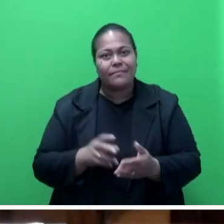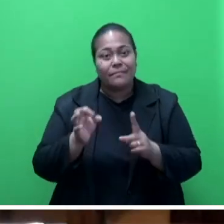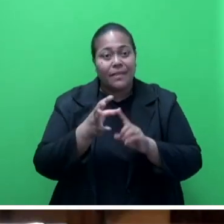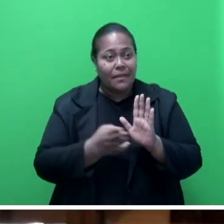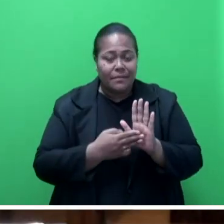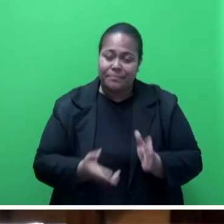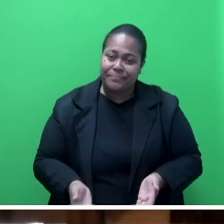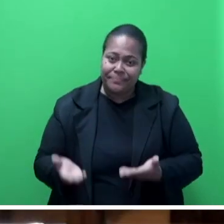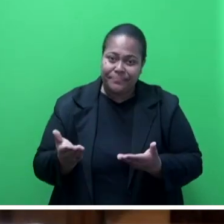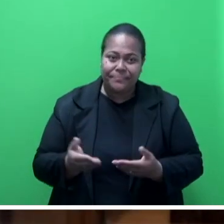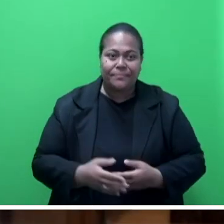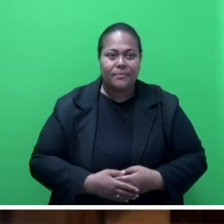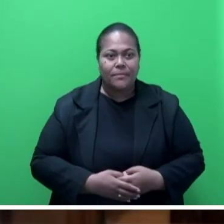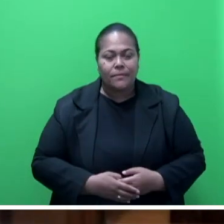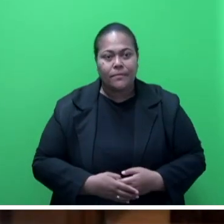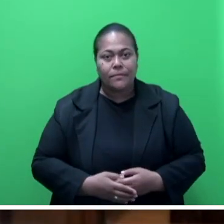Thank you, Honourable Speaker.